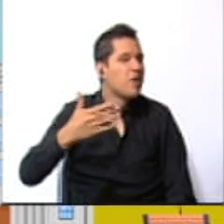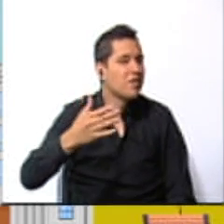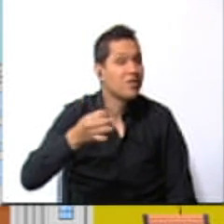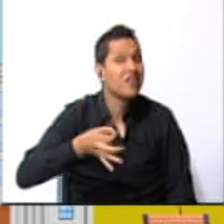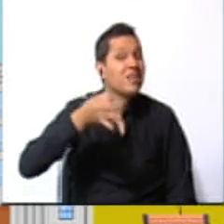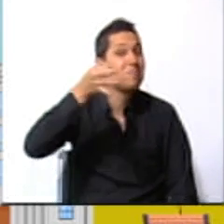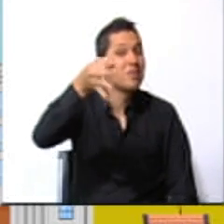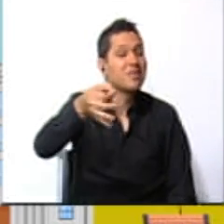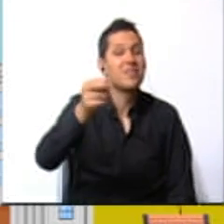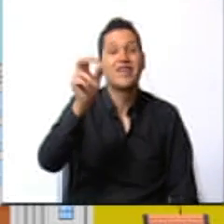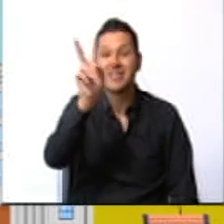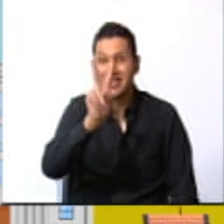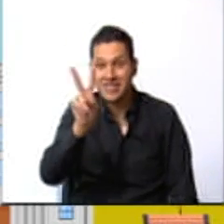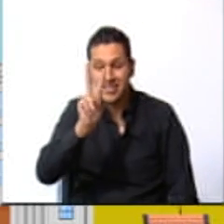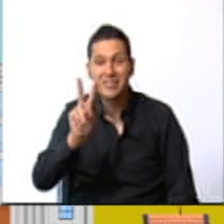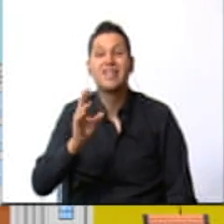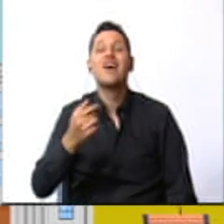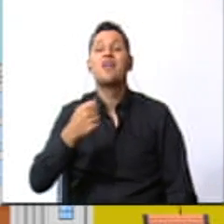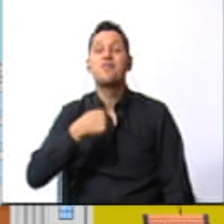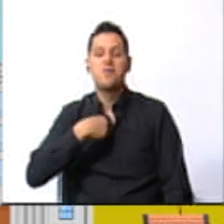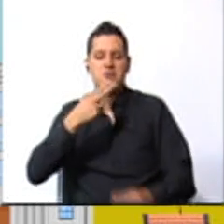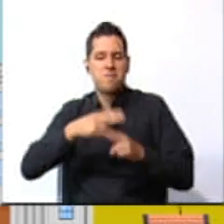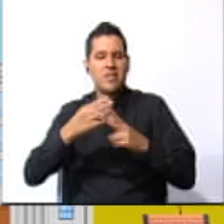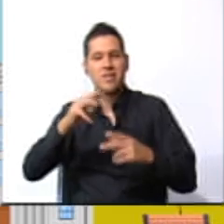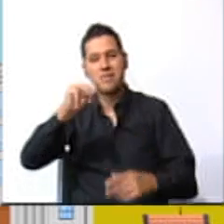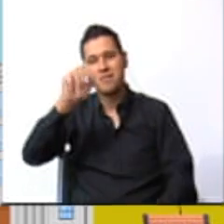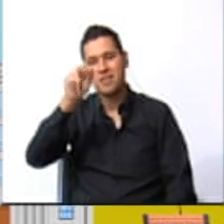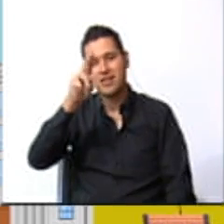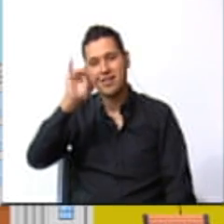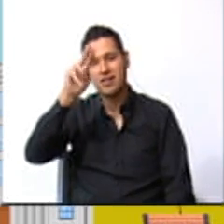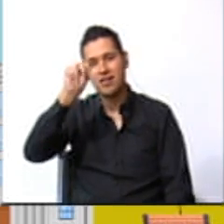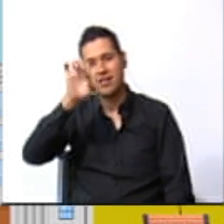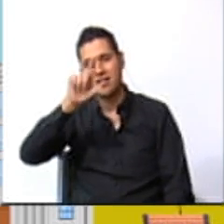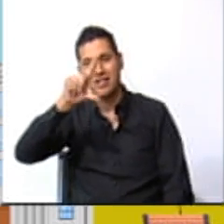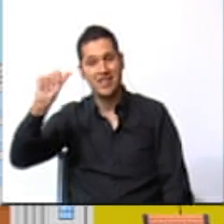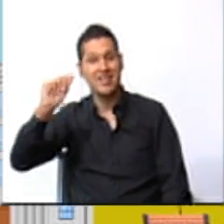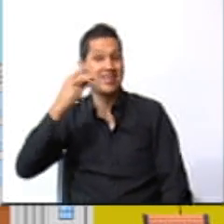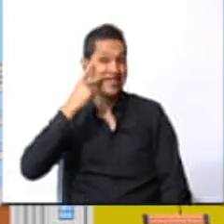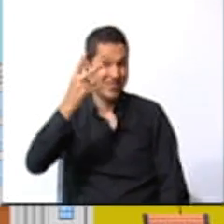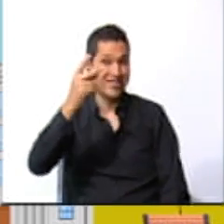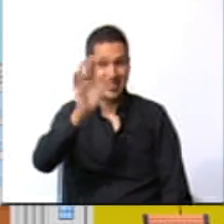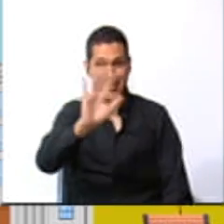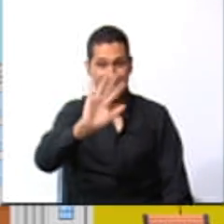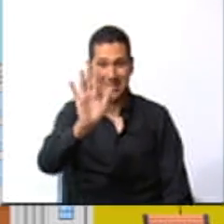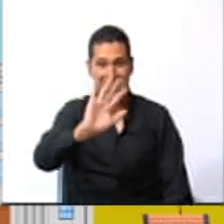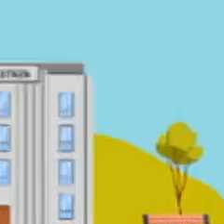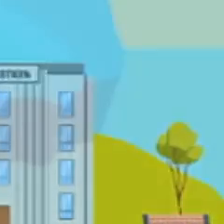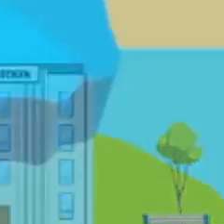Friday. My name is teacher Marianella.